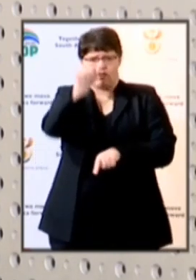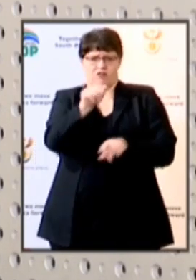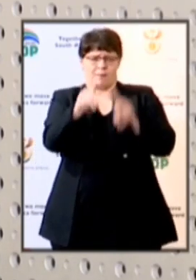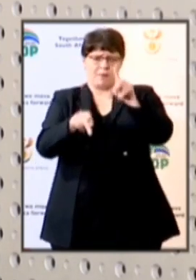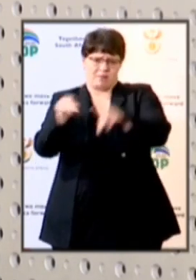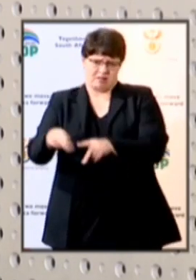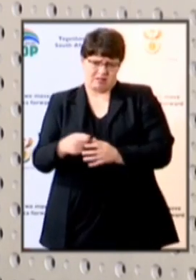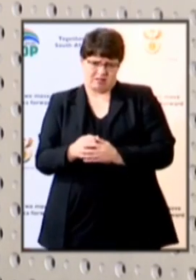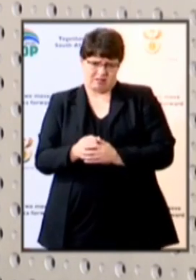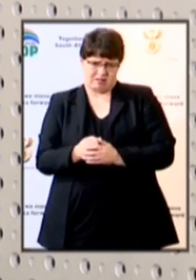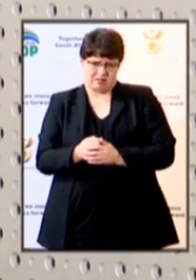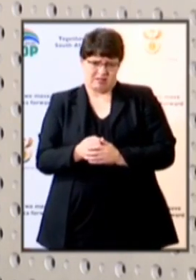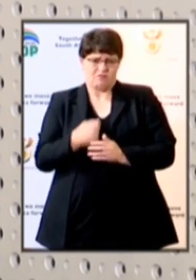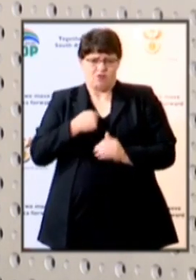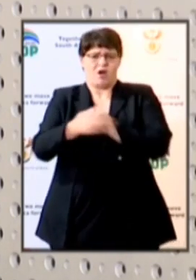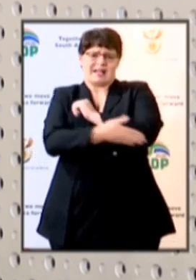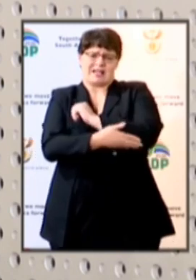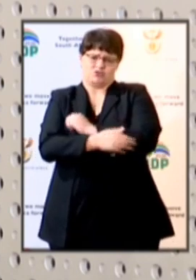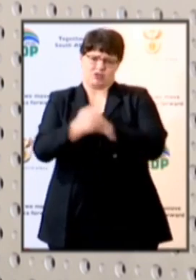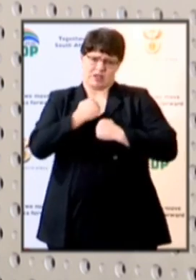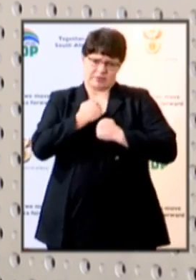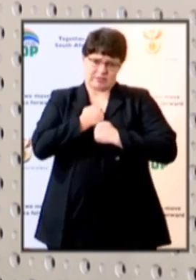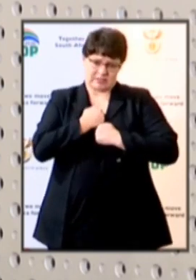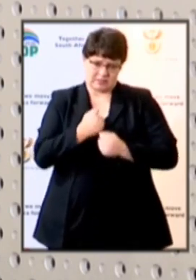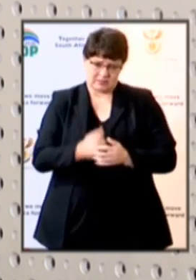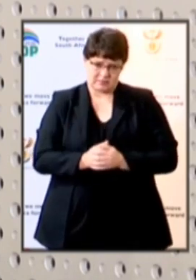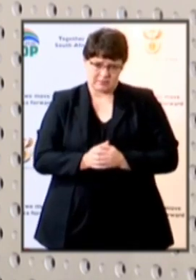And the last reminder is also that